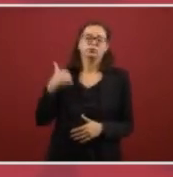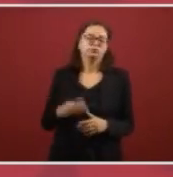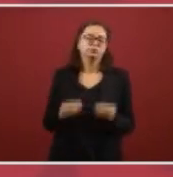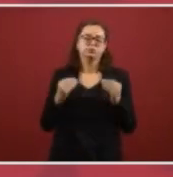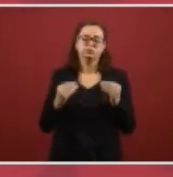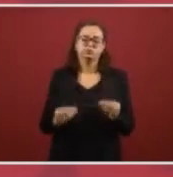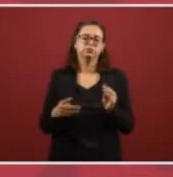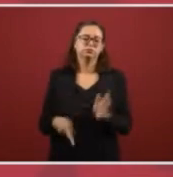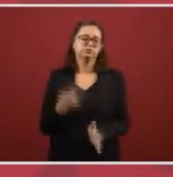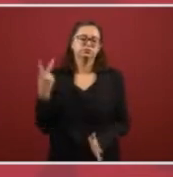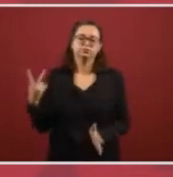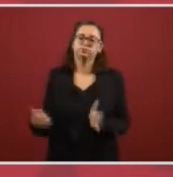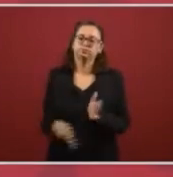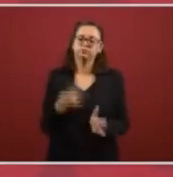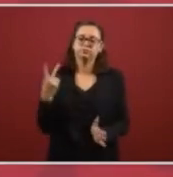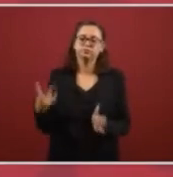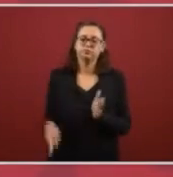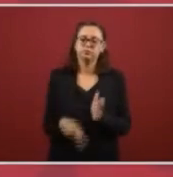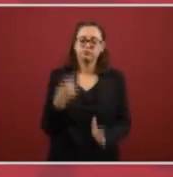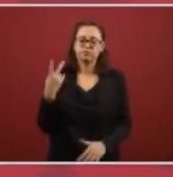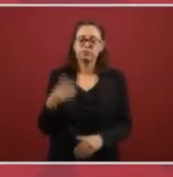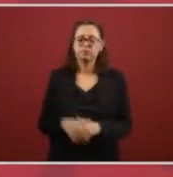even before that.